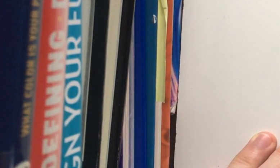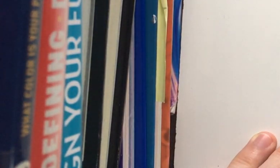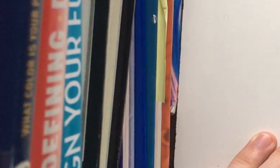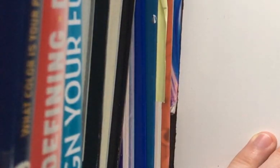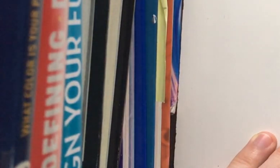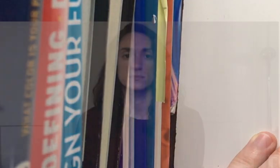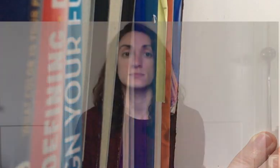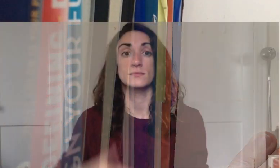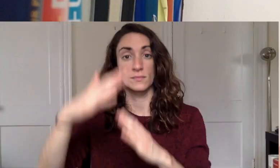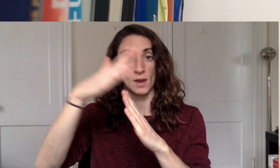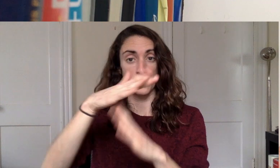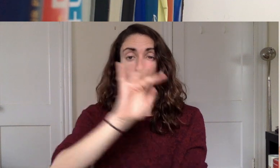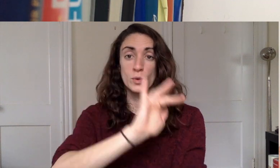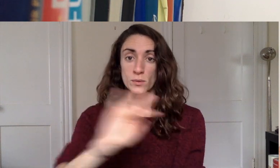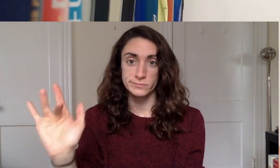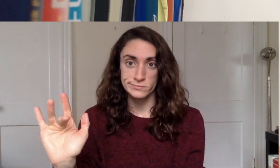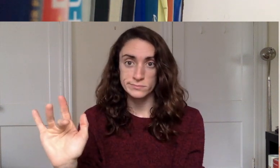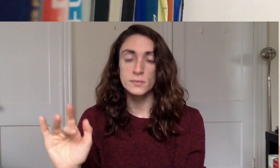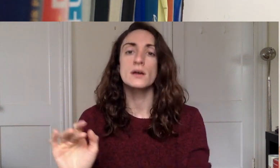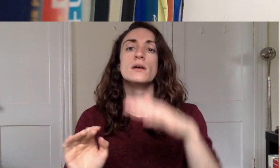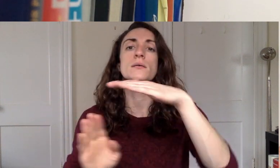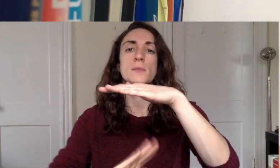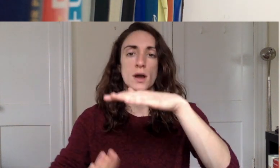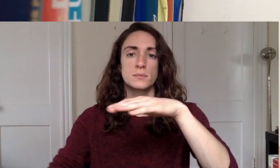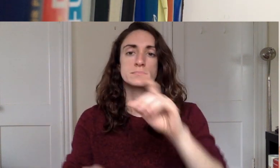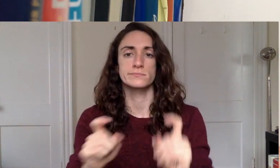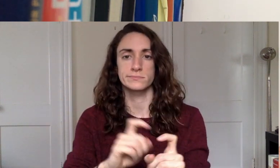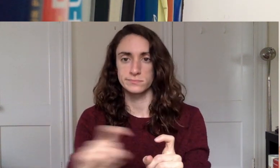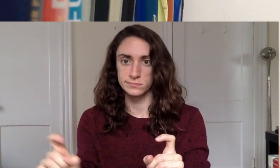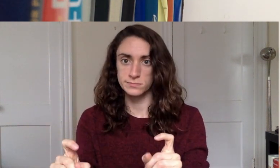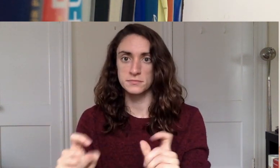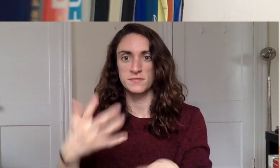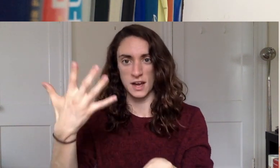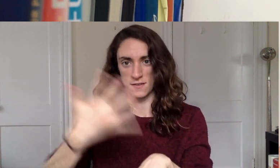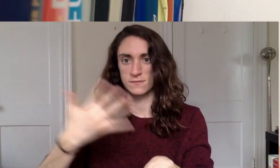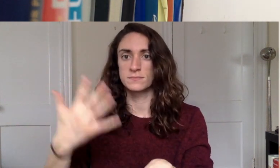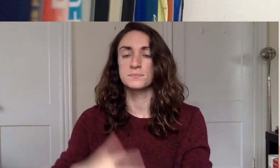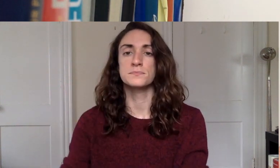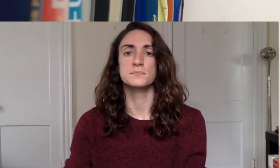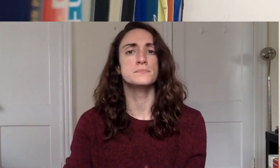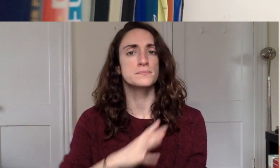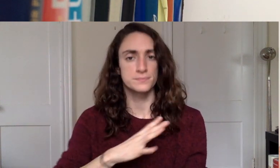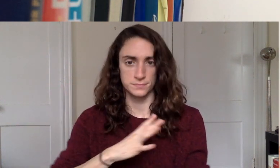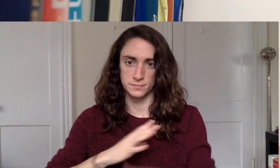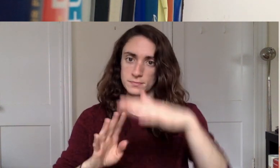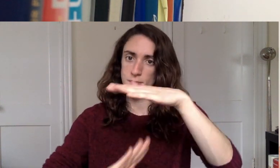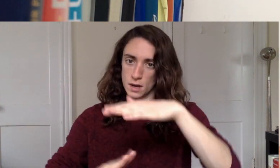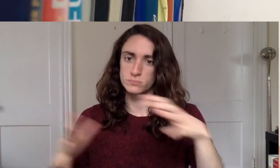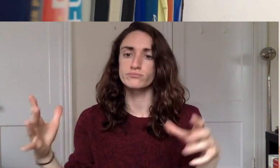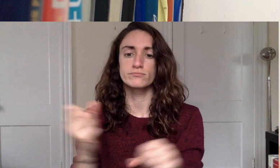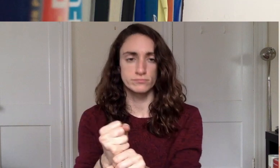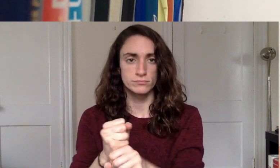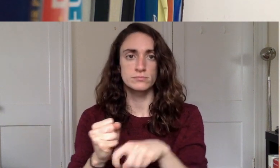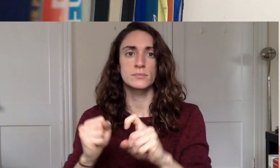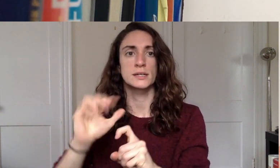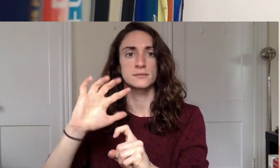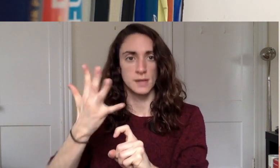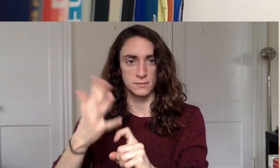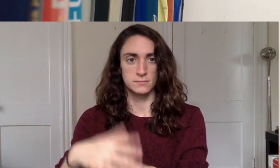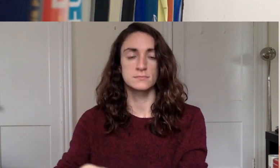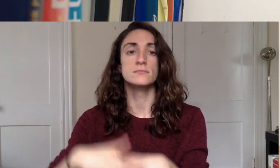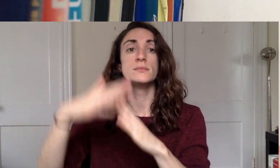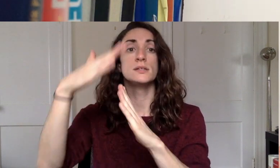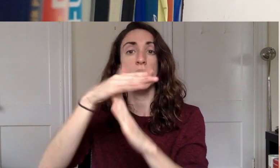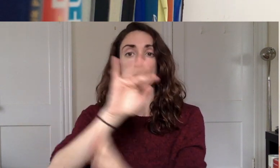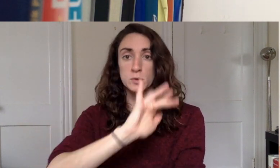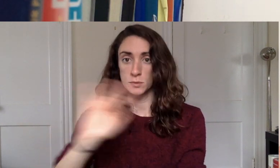After canceling out the pairs of x's in the numerator and denominator, you can see you're left with x to the 5th in the denominator and a 1 in the numerator. Now